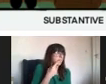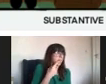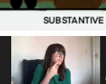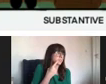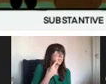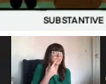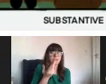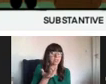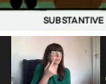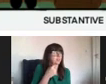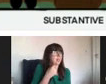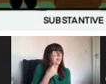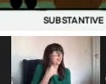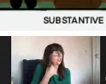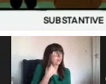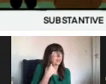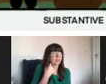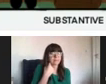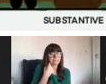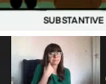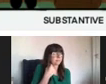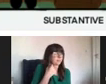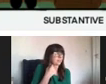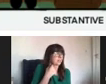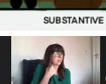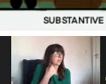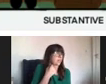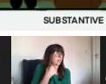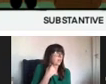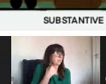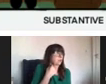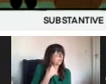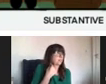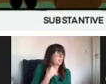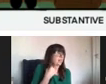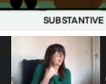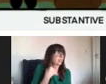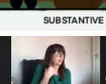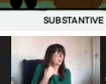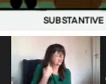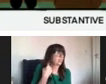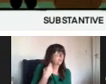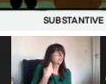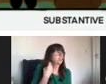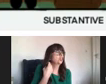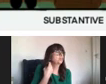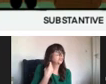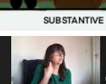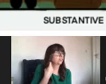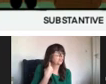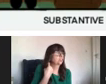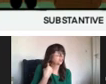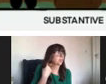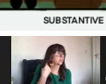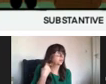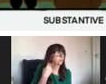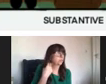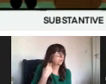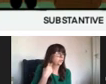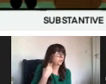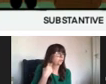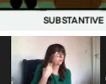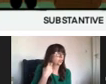So you can hence see the results and the issue here. That person still cannot see. There is no disadvantage